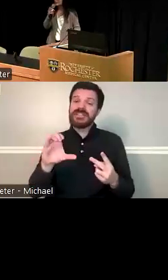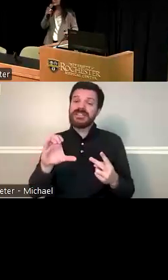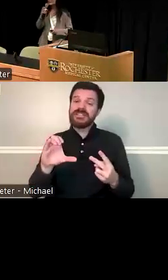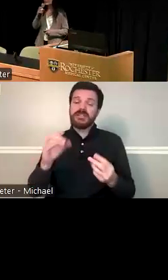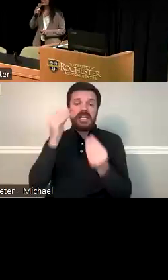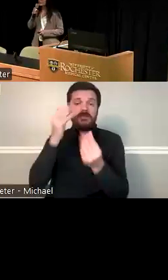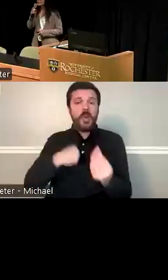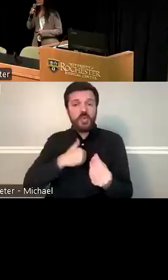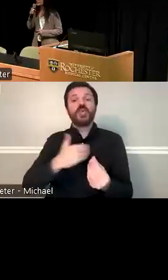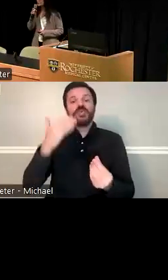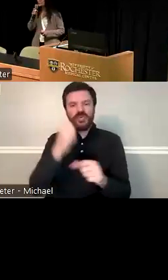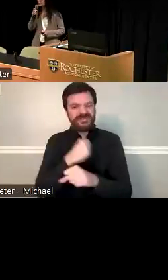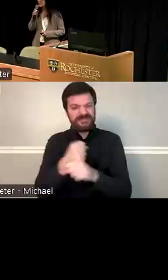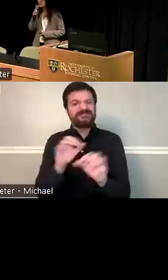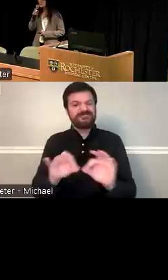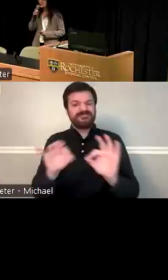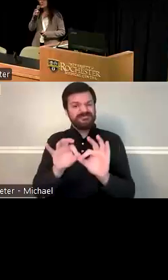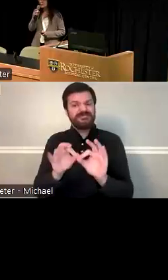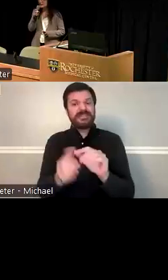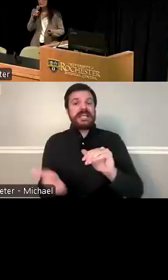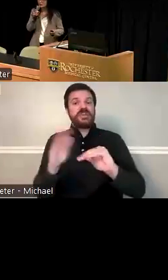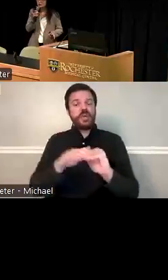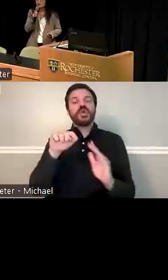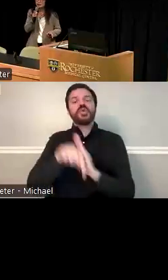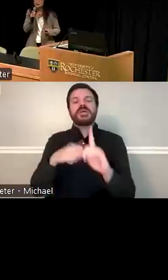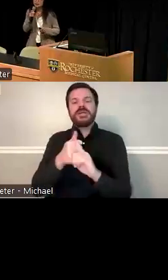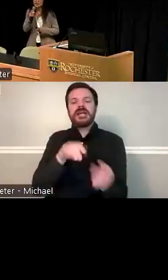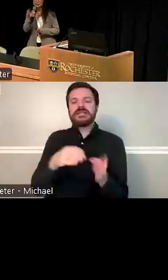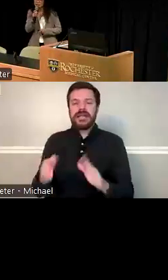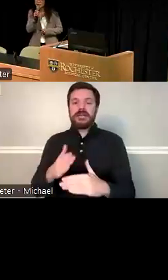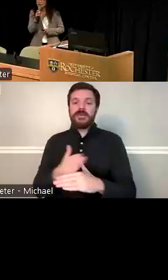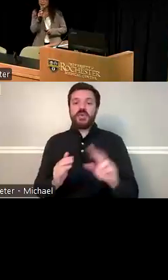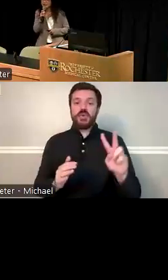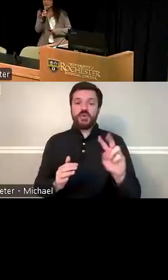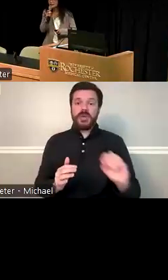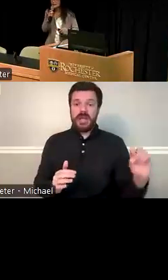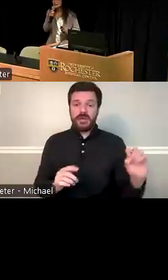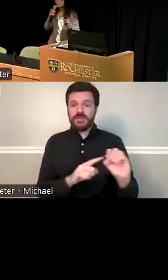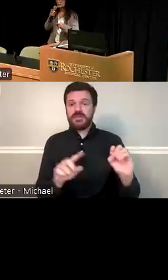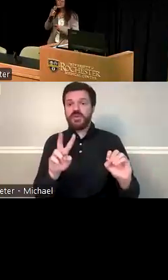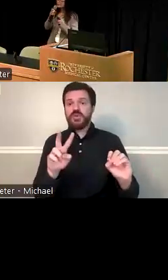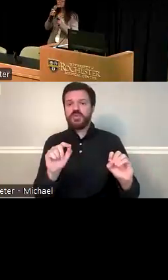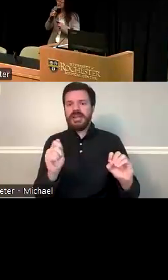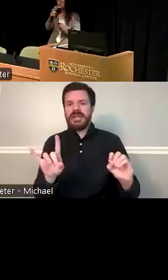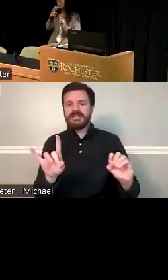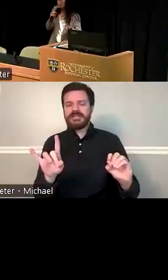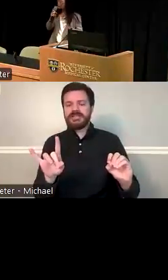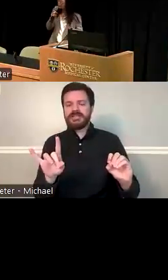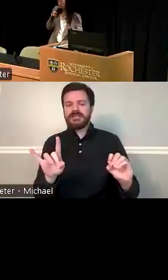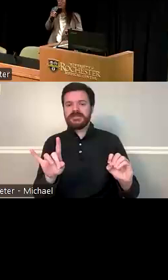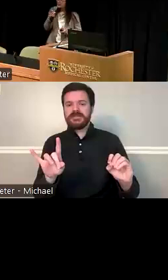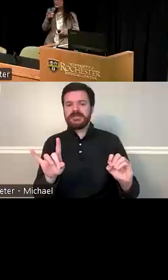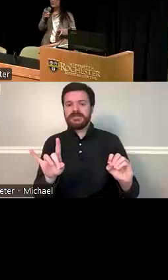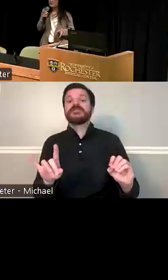there's a statistically significant increase in suicide death between 2000 and 2018. There's a dip in suicide death during